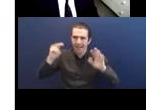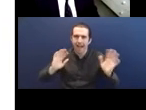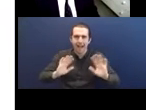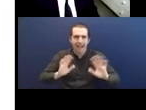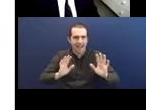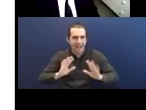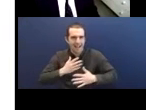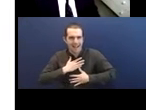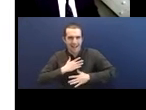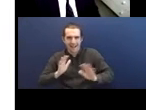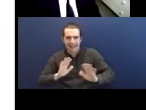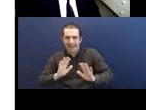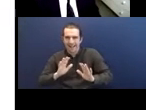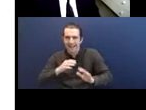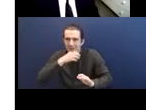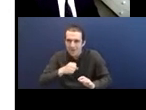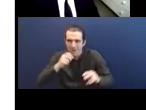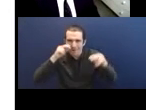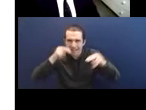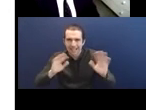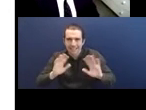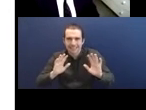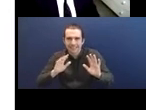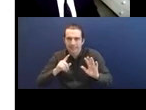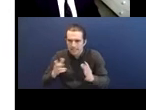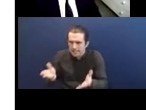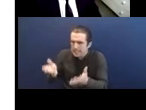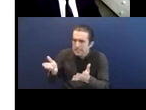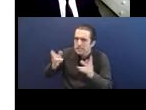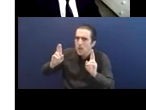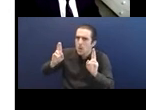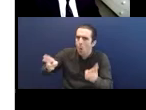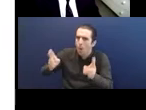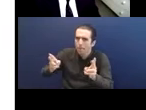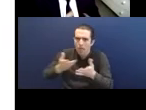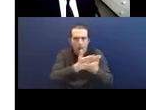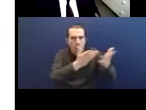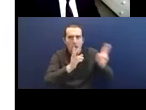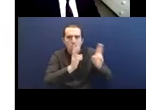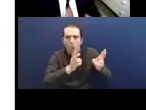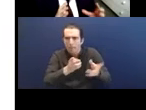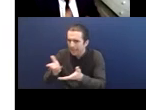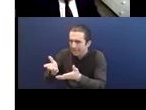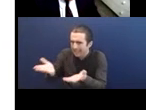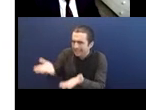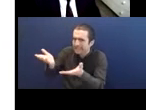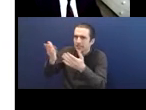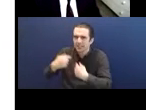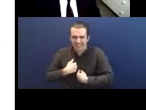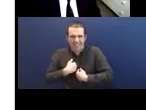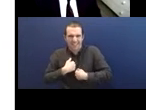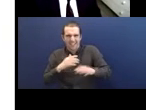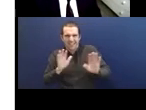GPs, local doctors, hospital doctors, specialists, and the child development team. That's a lot of people, a lot of